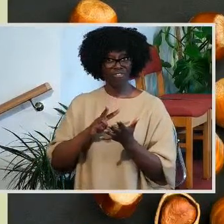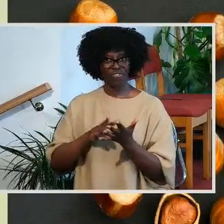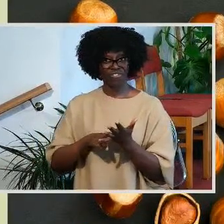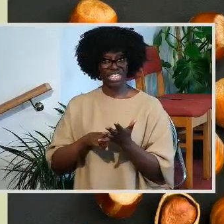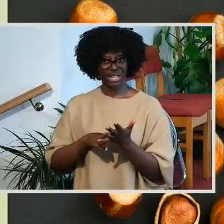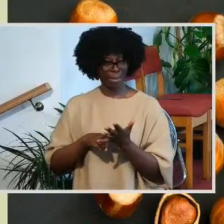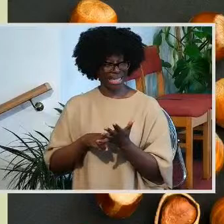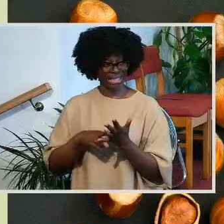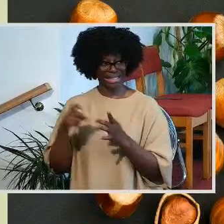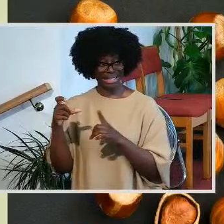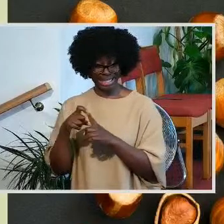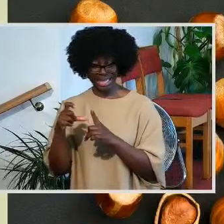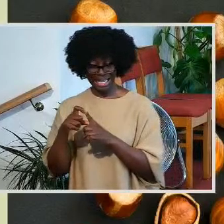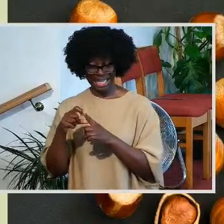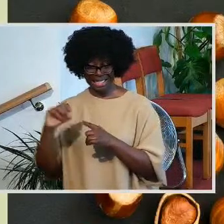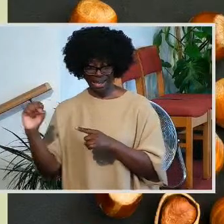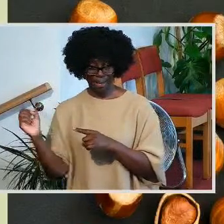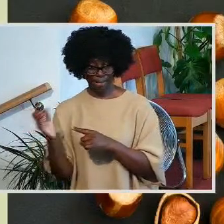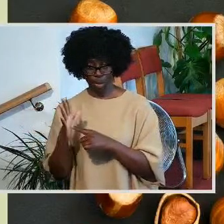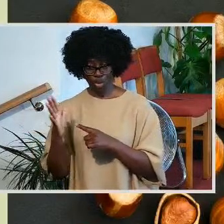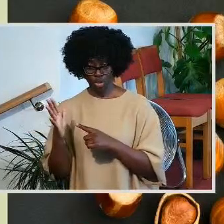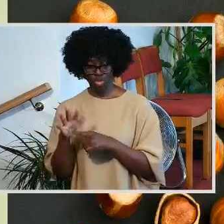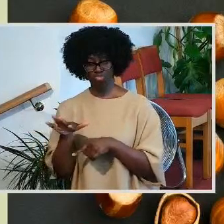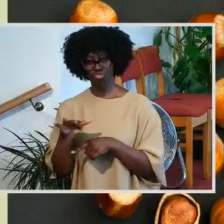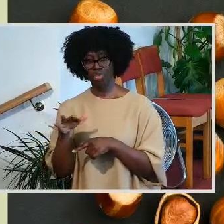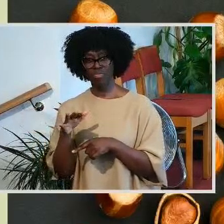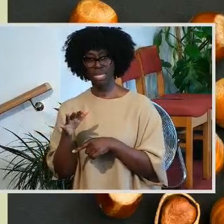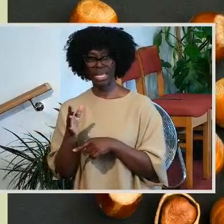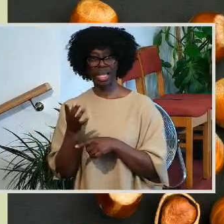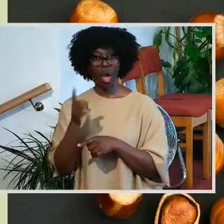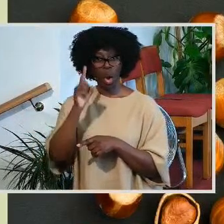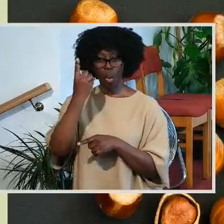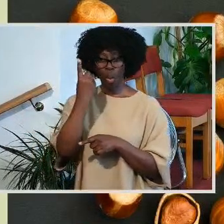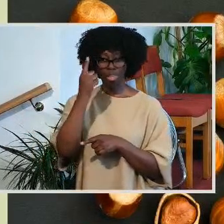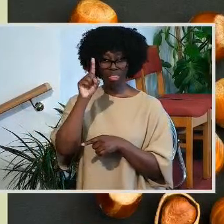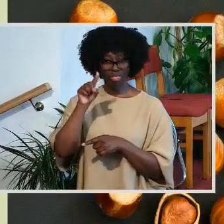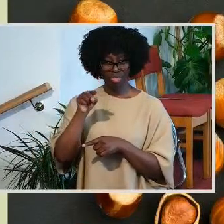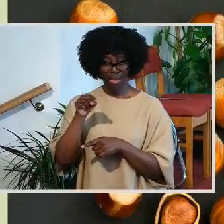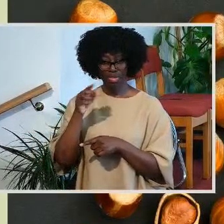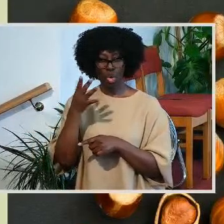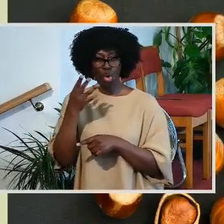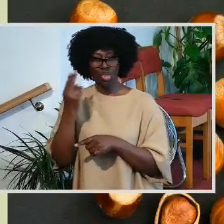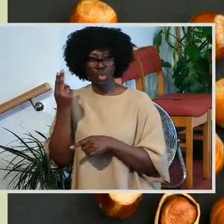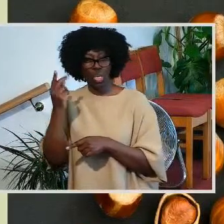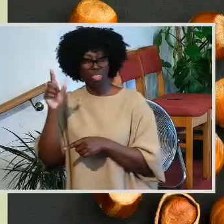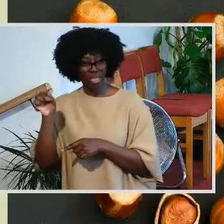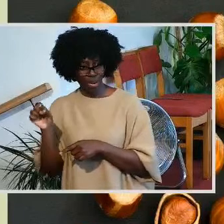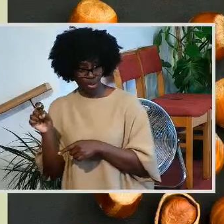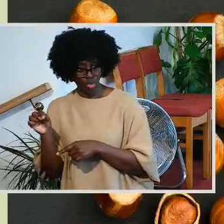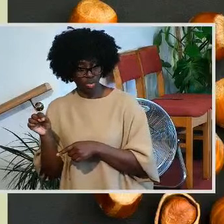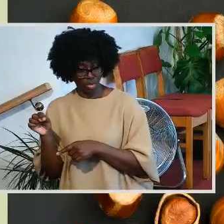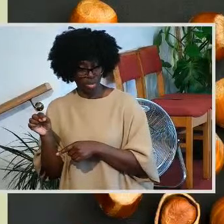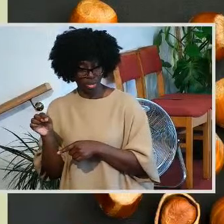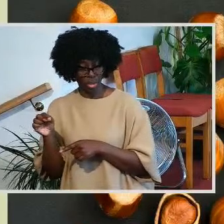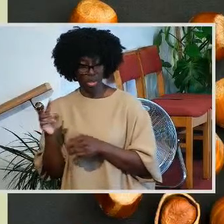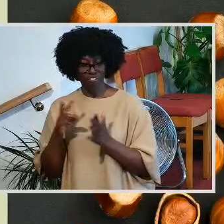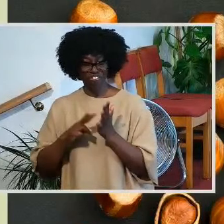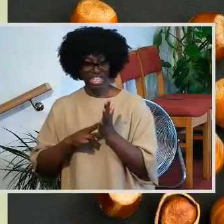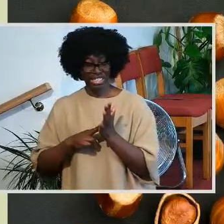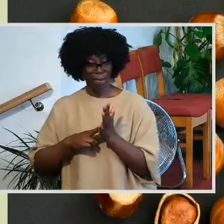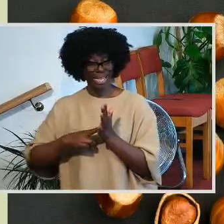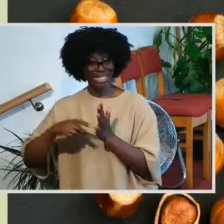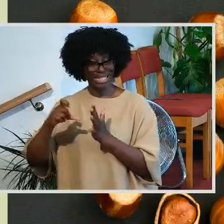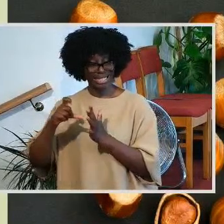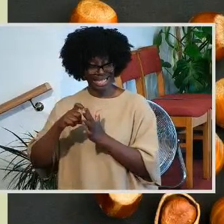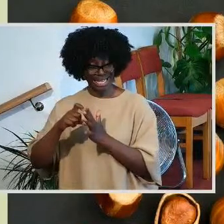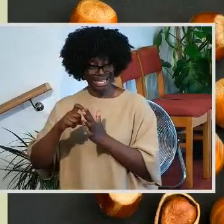1,000, 2,000 units is a safe amount to have every single day but again, it's worth getting tested if you can before you